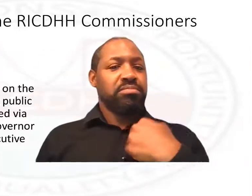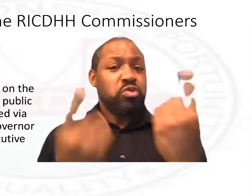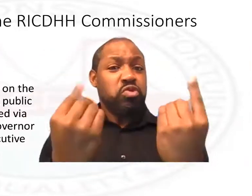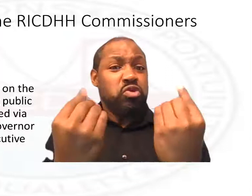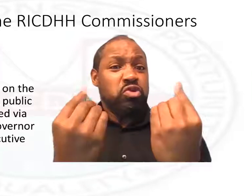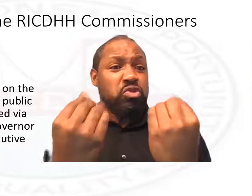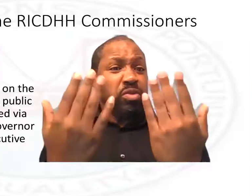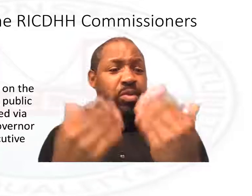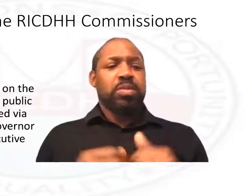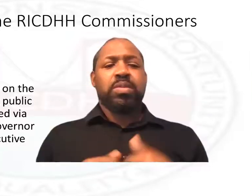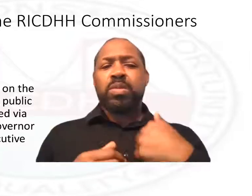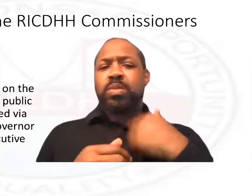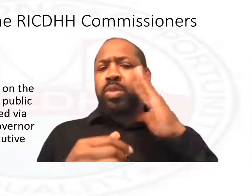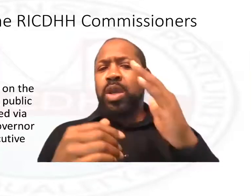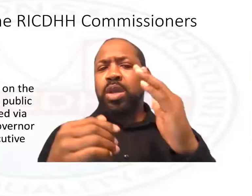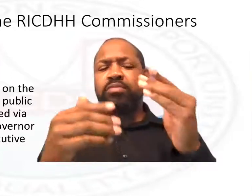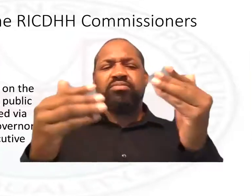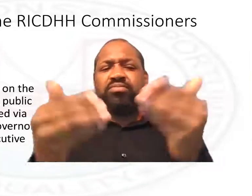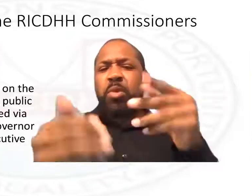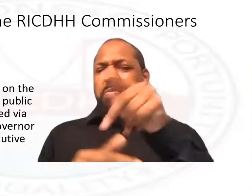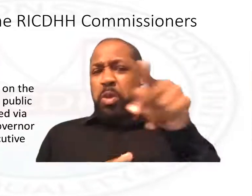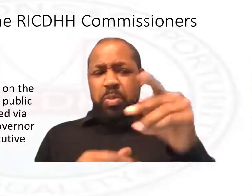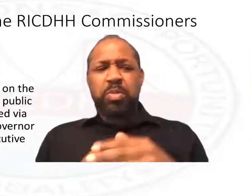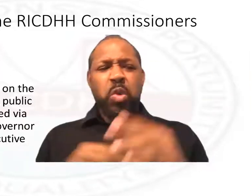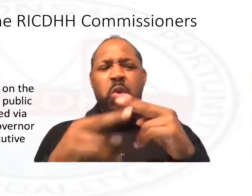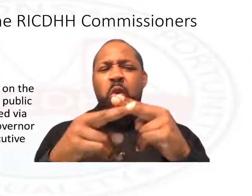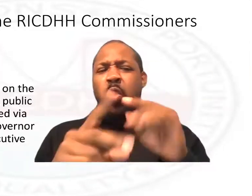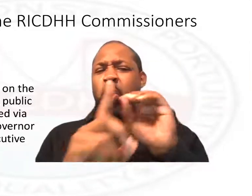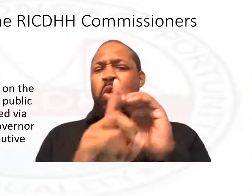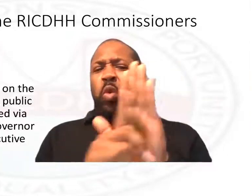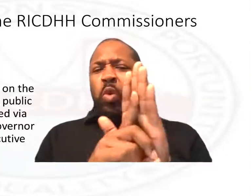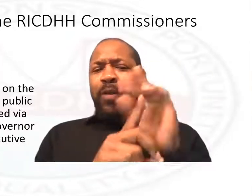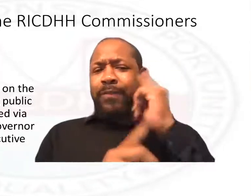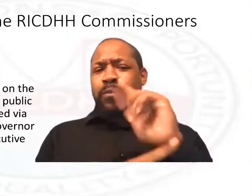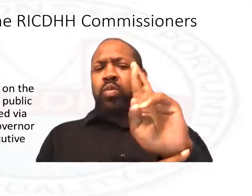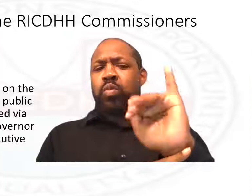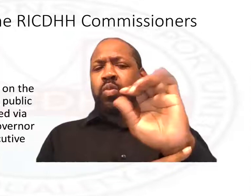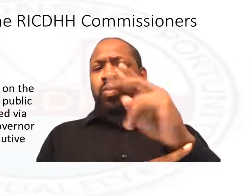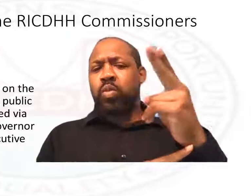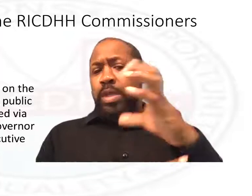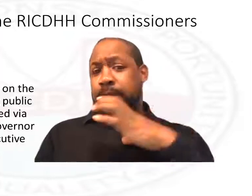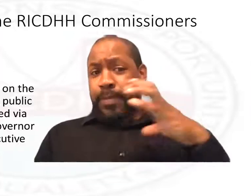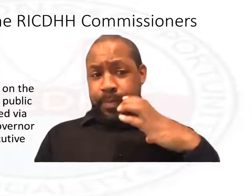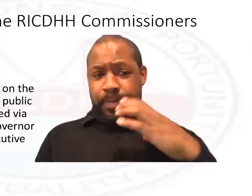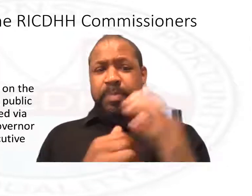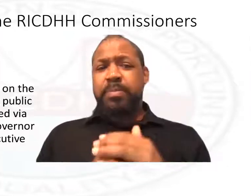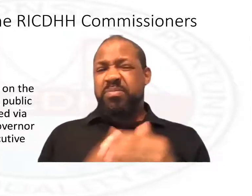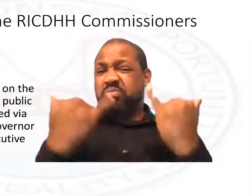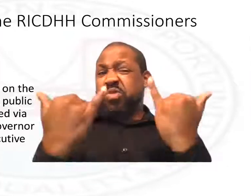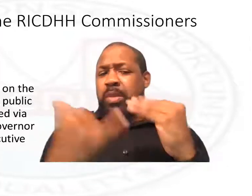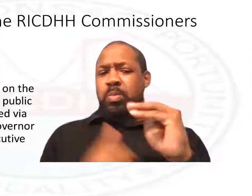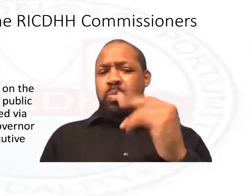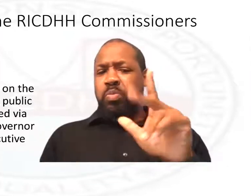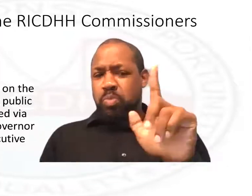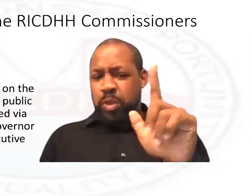Hi, everyone. So I'm going to look at the PowerPoints now for the Rhode